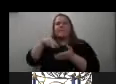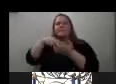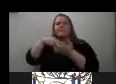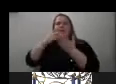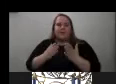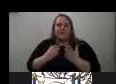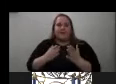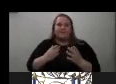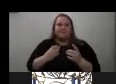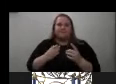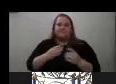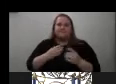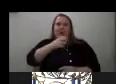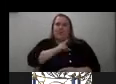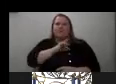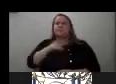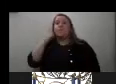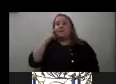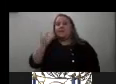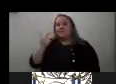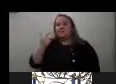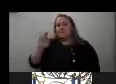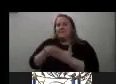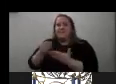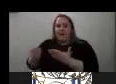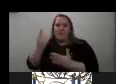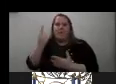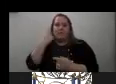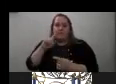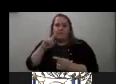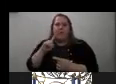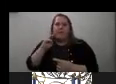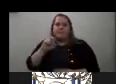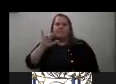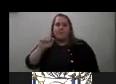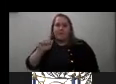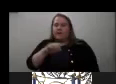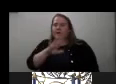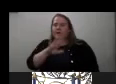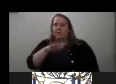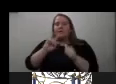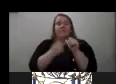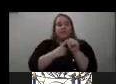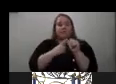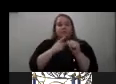that Balanchine bought one for his first wife, Vera Zorina, in the